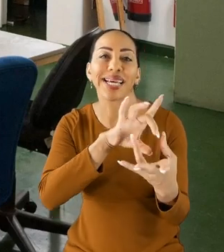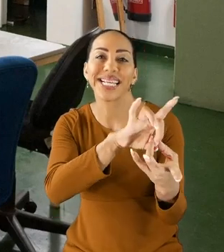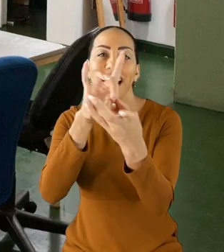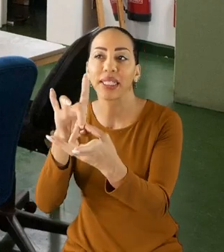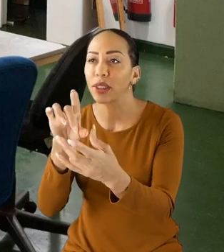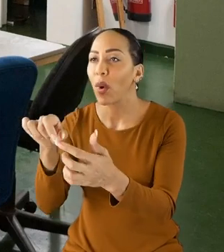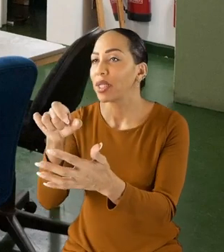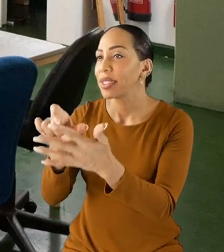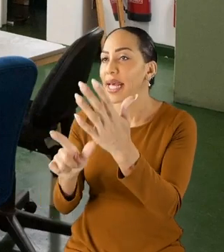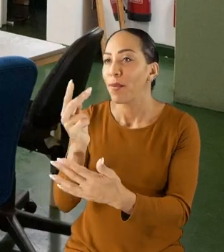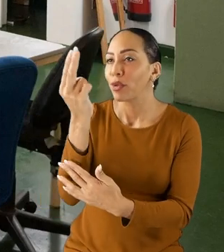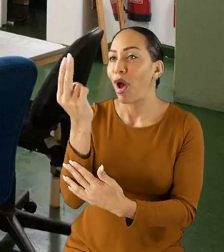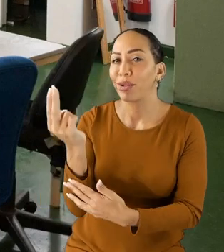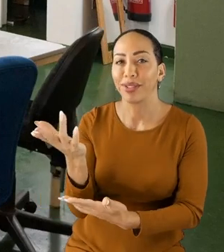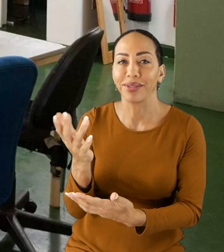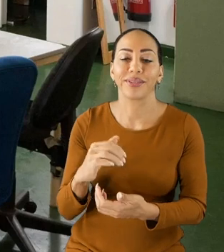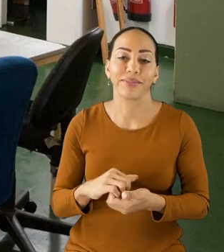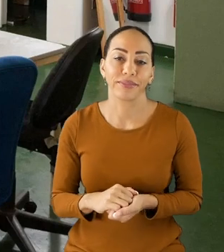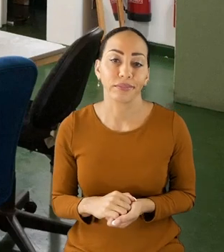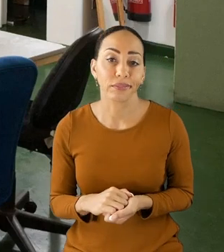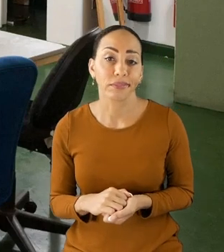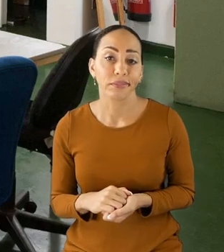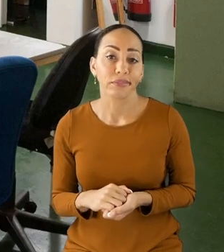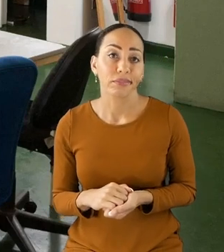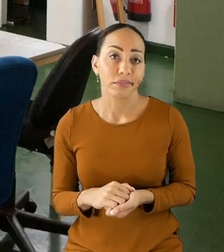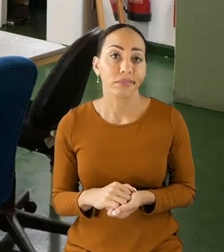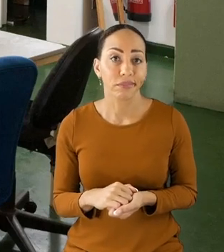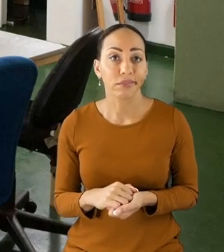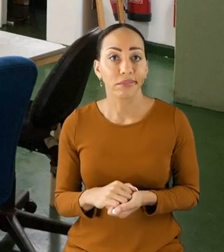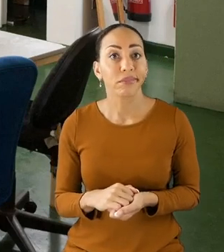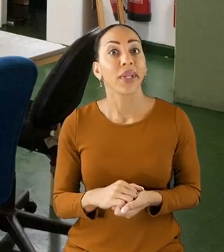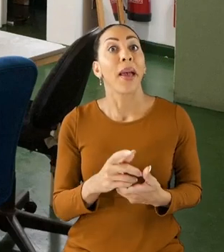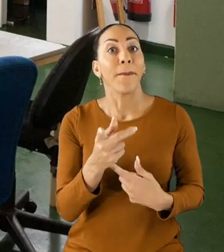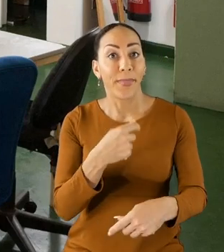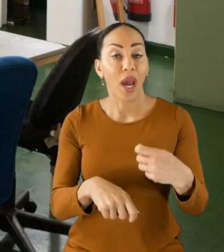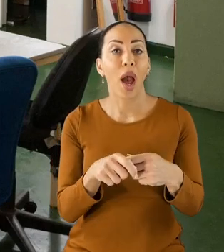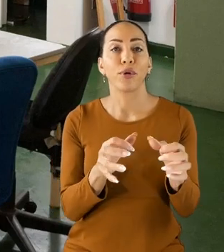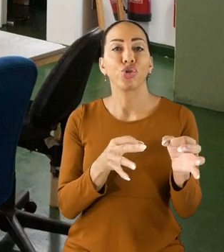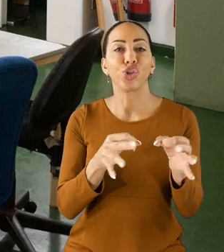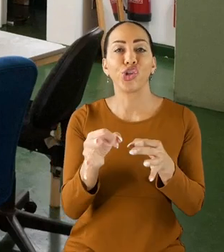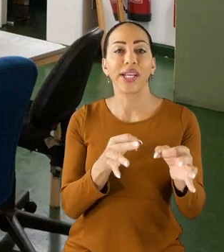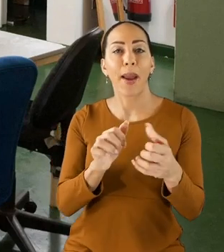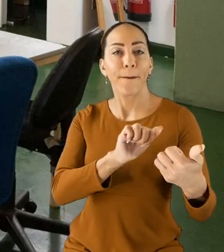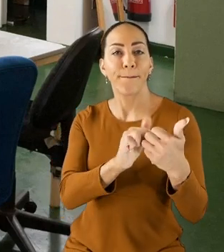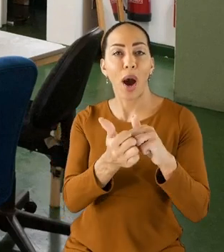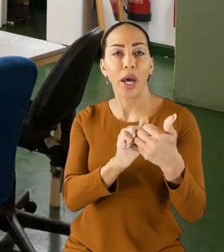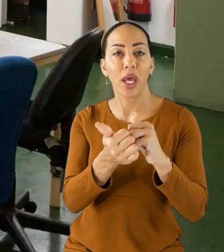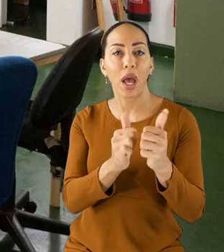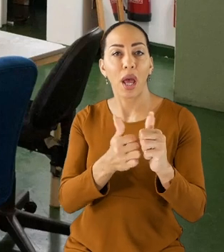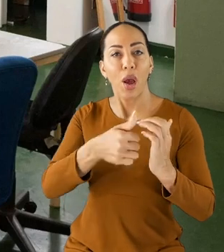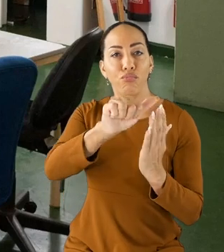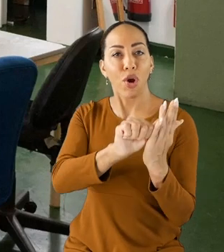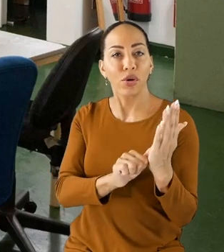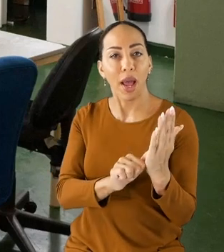connected way with disabled artists. And quite often that leads to strategic partnership programs where we'll